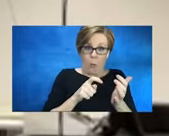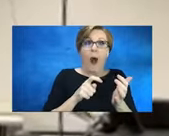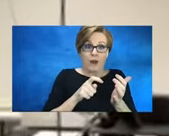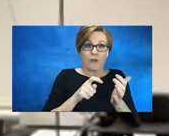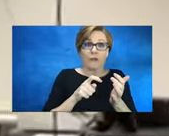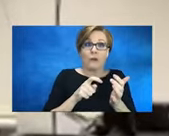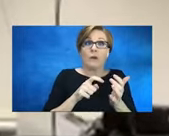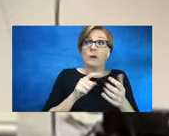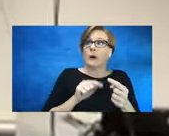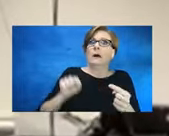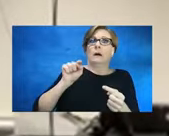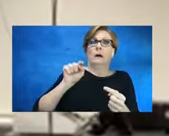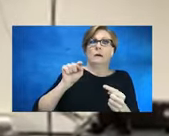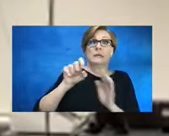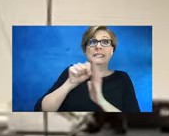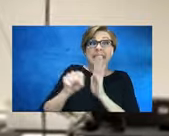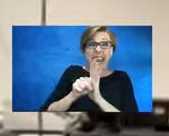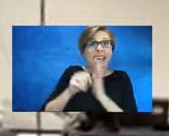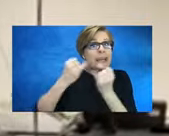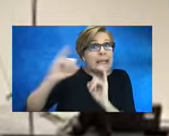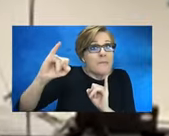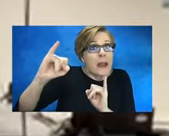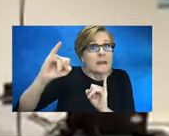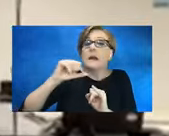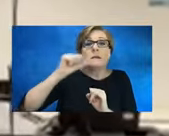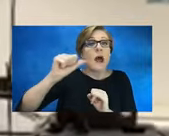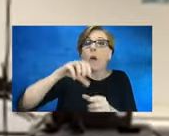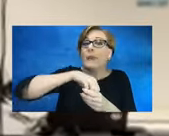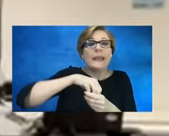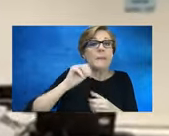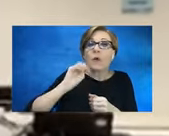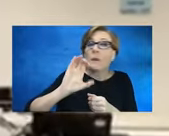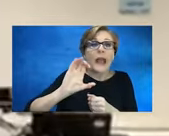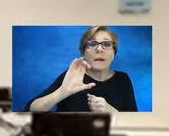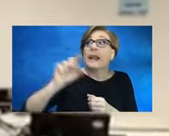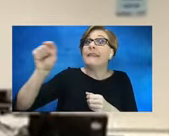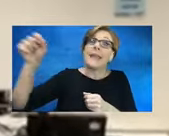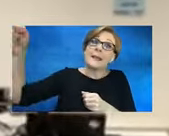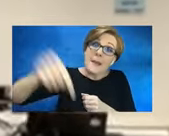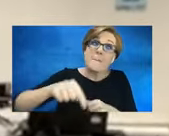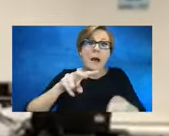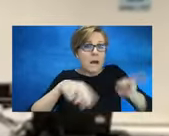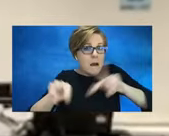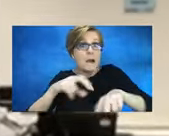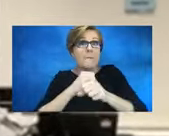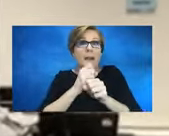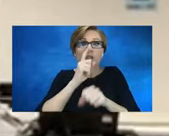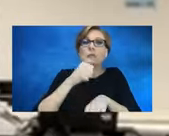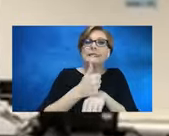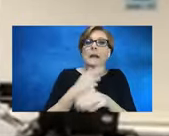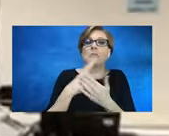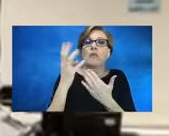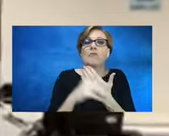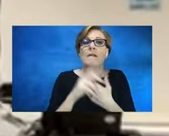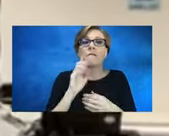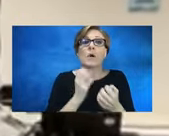at the state level, an independent entity of the county. And they're testing to make sure that we programmed our equipment correctly. But